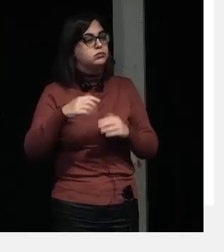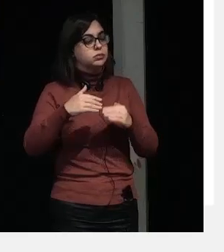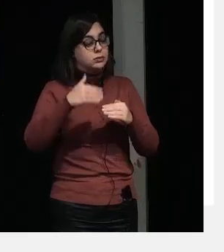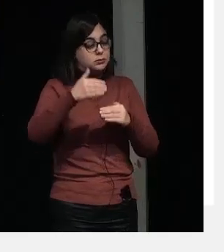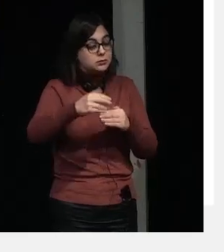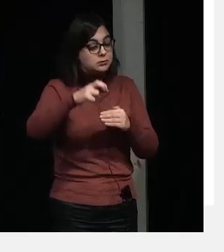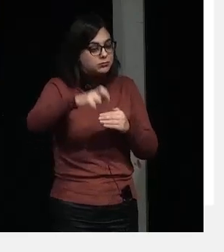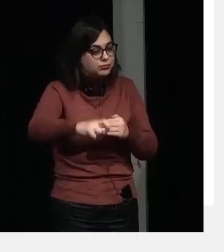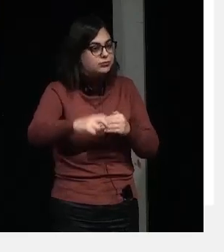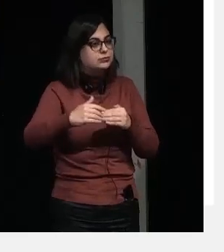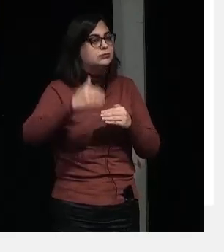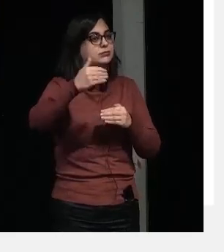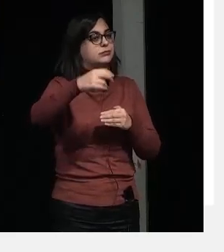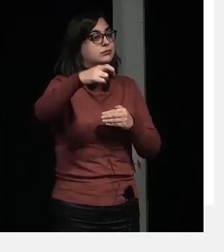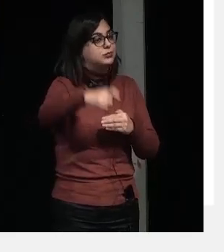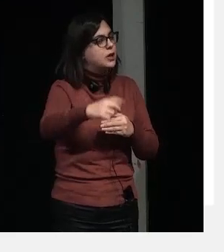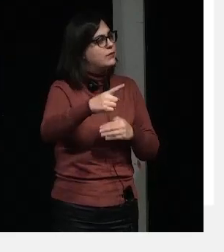yourself,